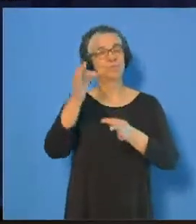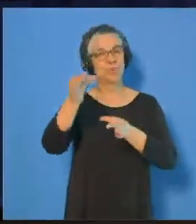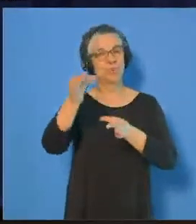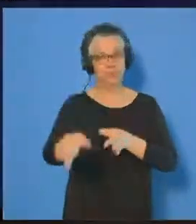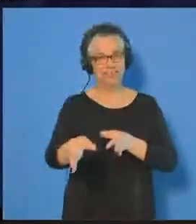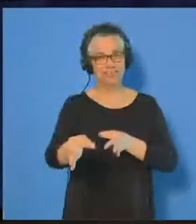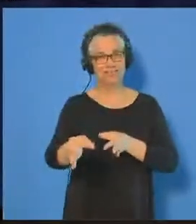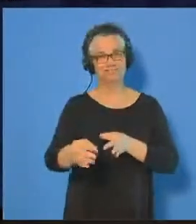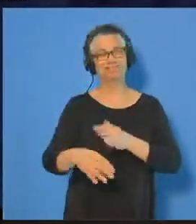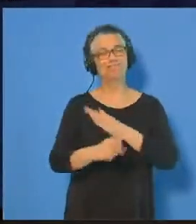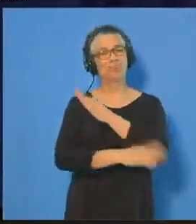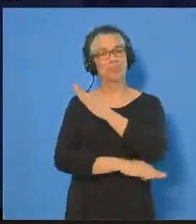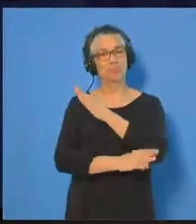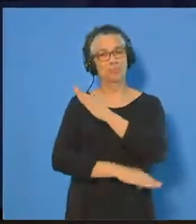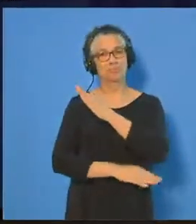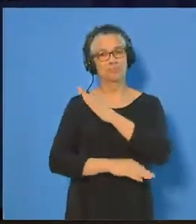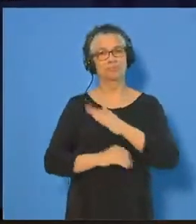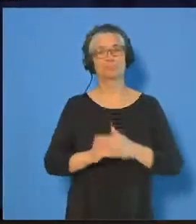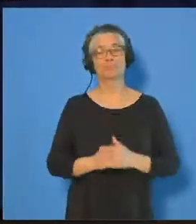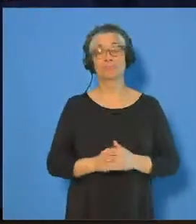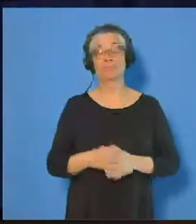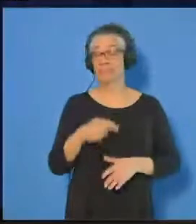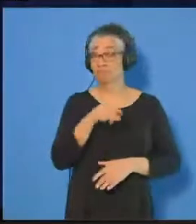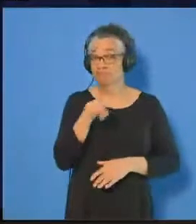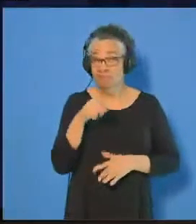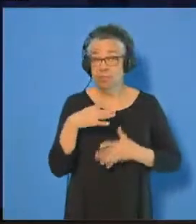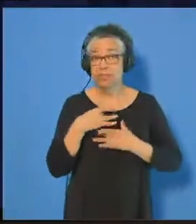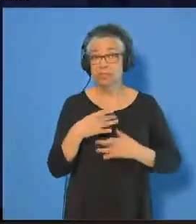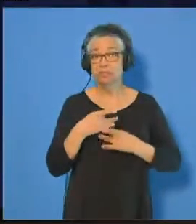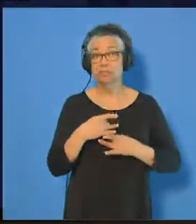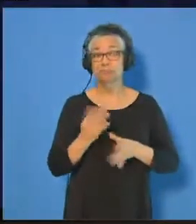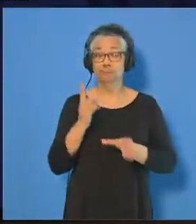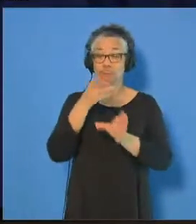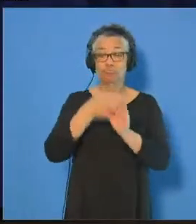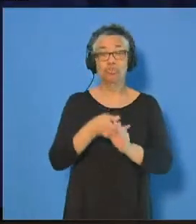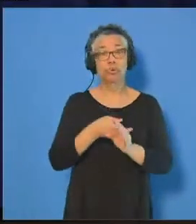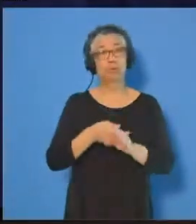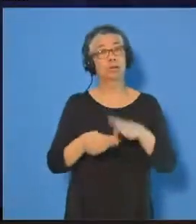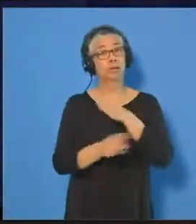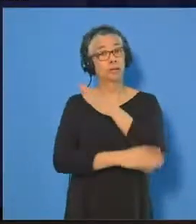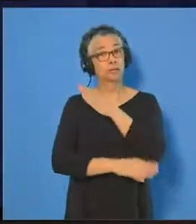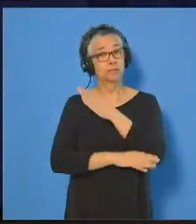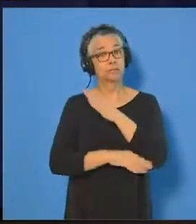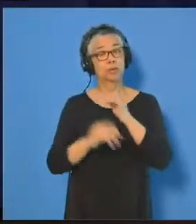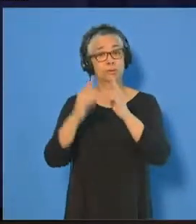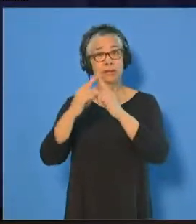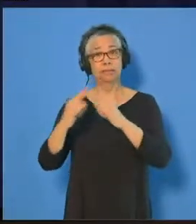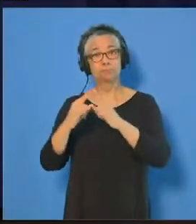postponed until the fall. Anyone interested in joining the fall recruit camp should call